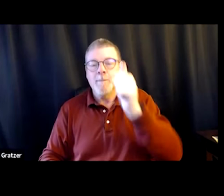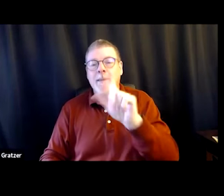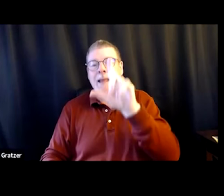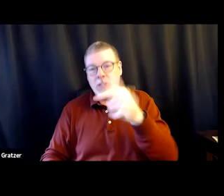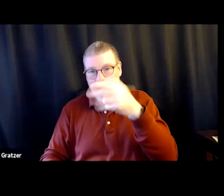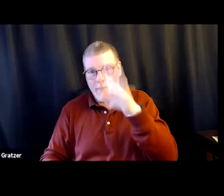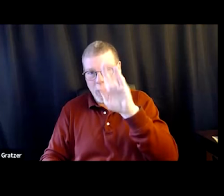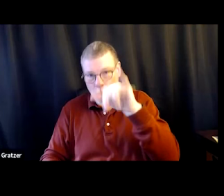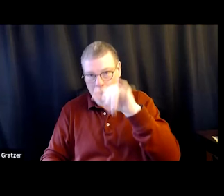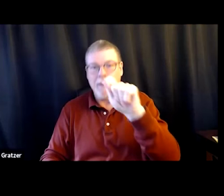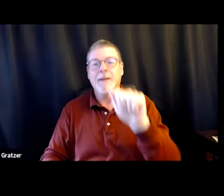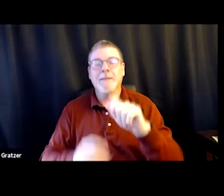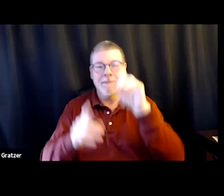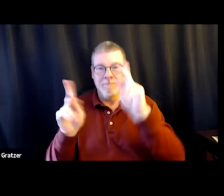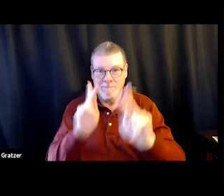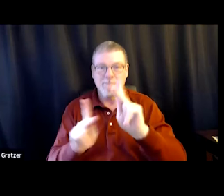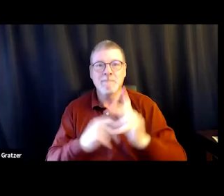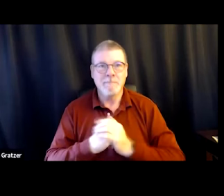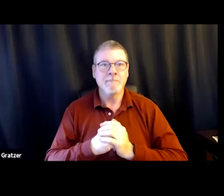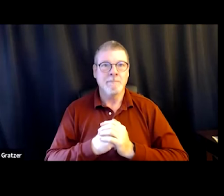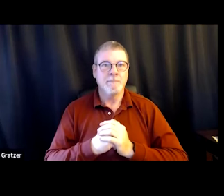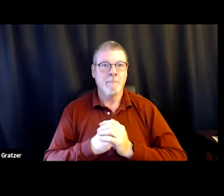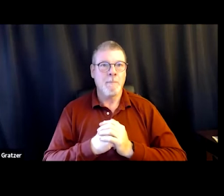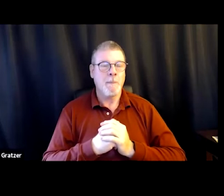LGBTQ persons in prison. So just wanted to make that